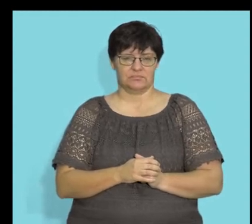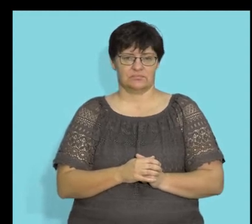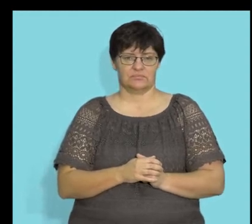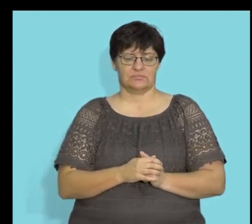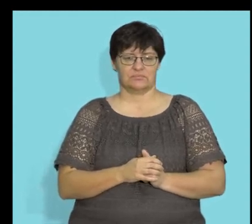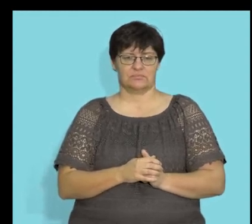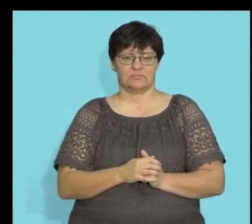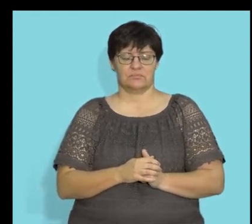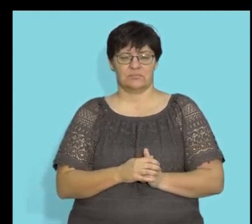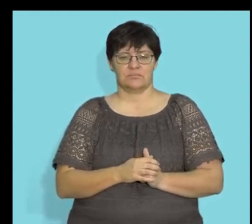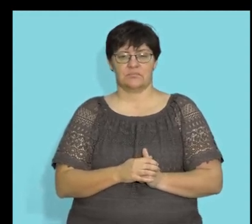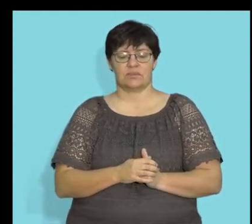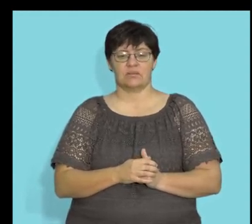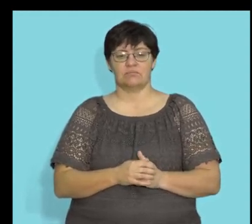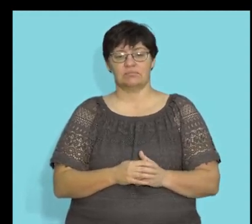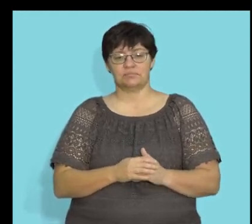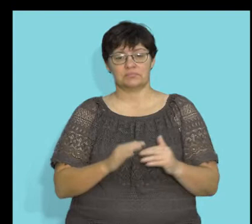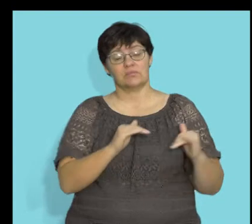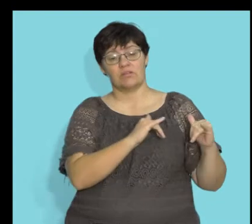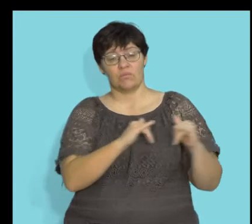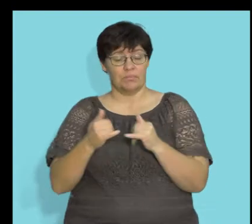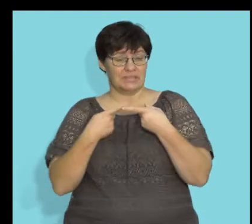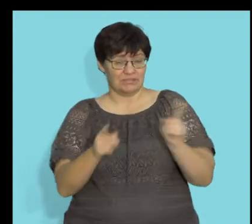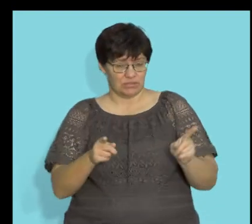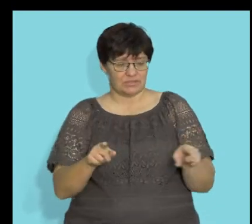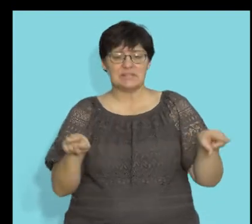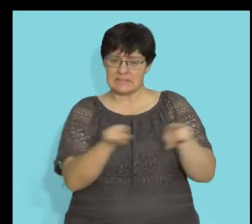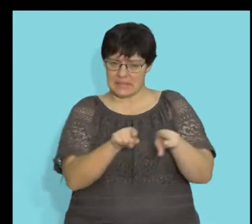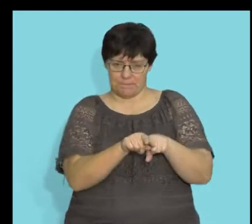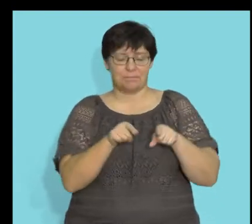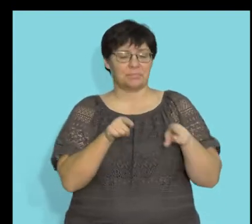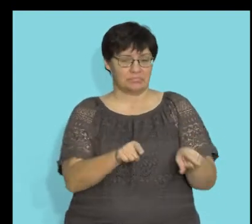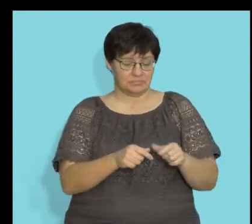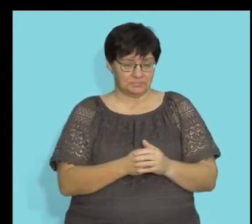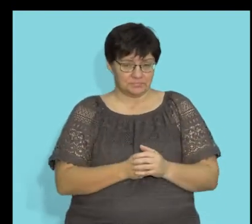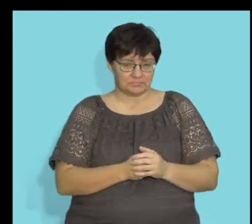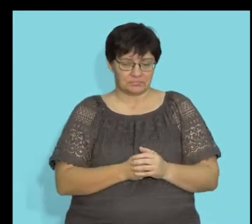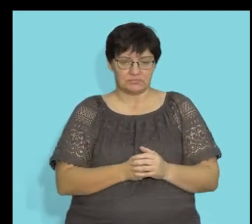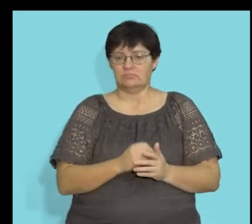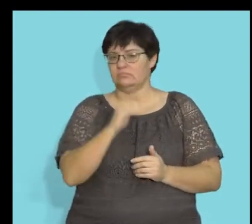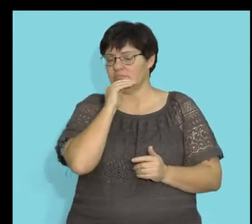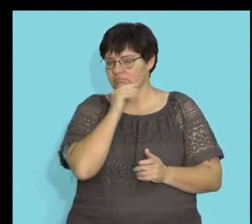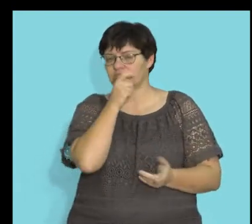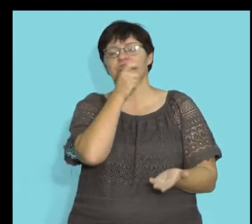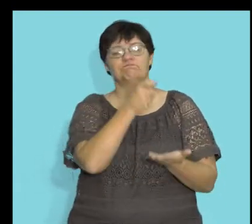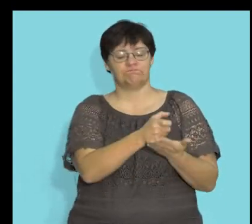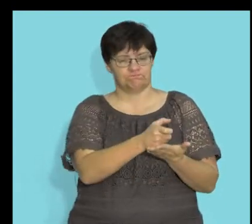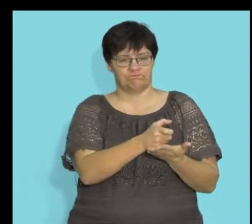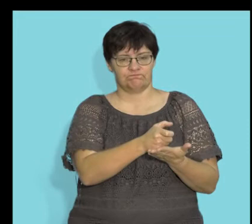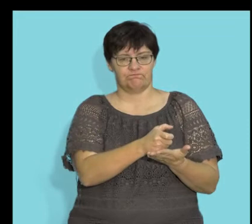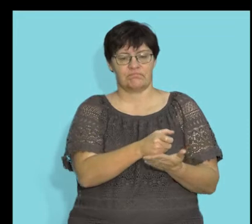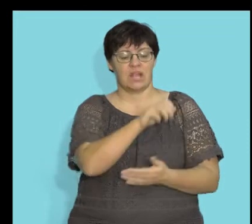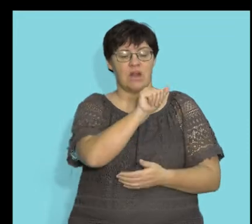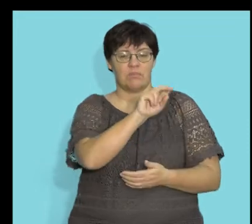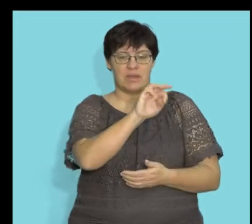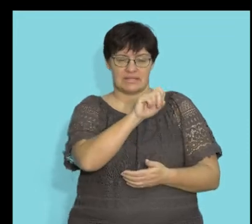2. As my common difference is the same, that means that it is a confirmation that it is